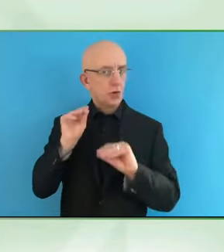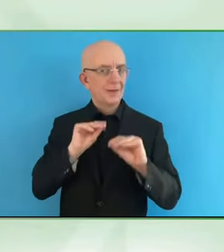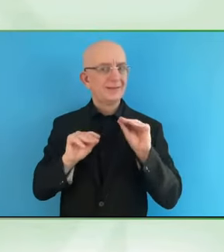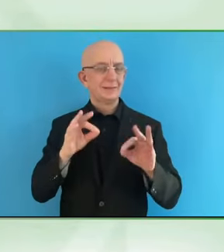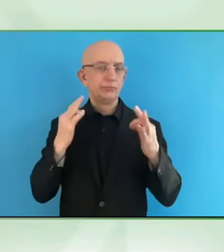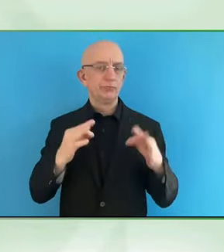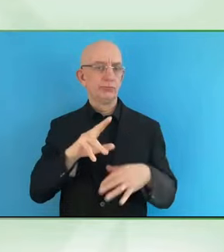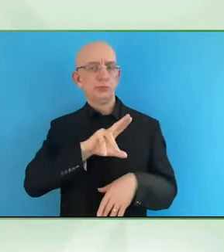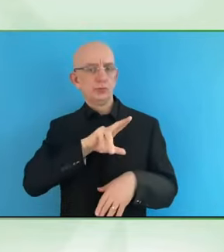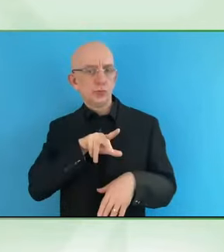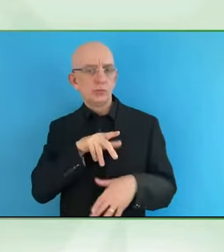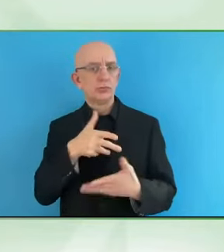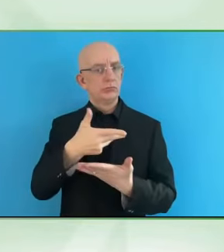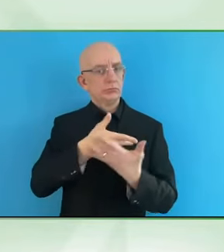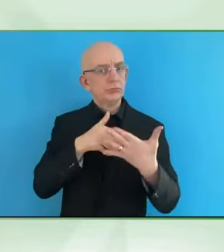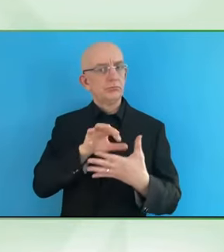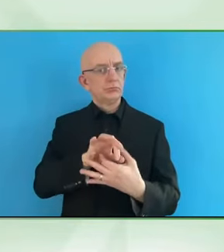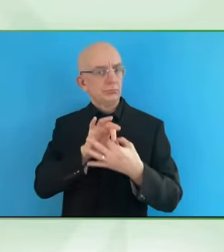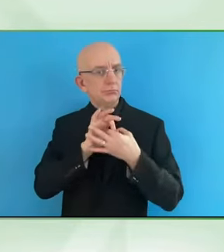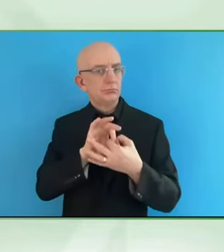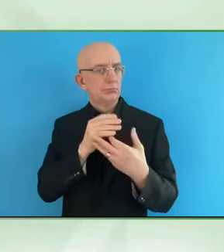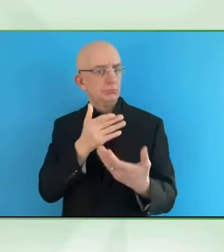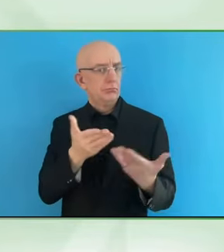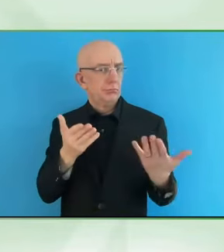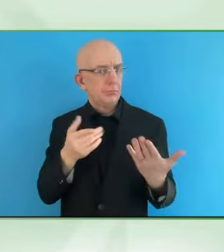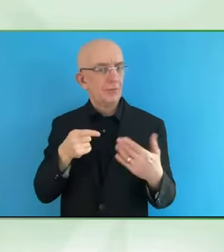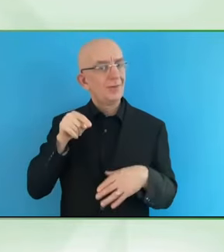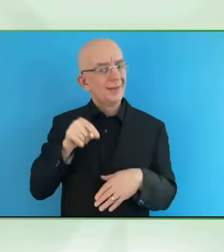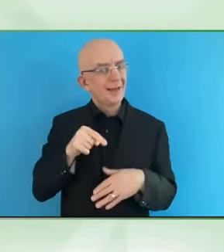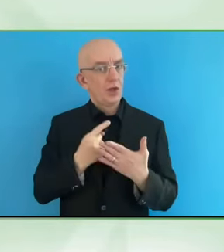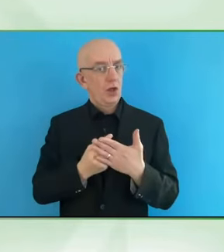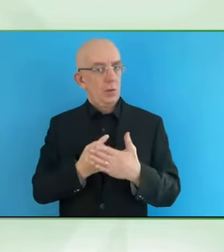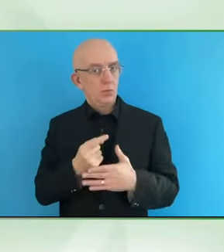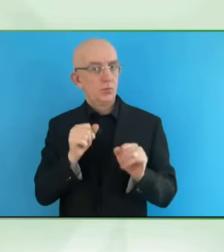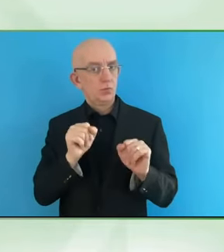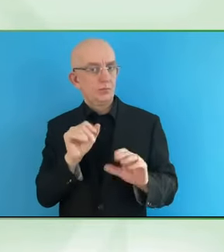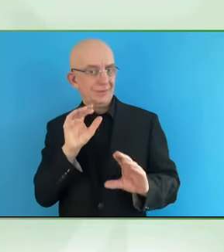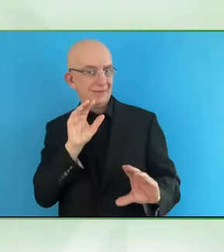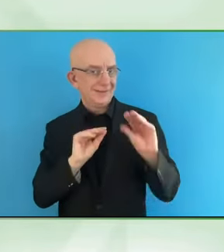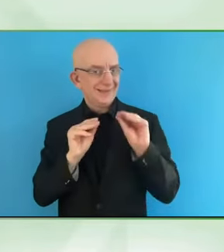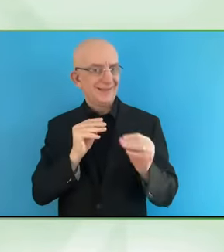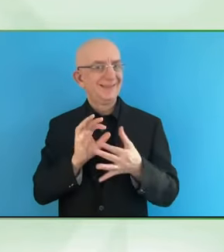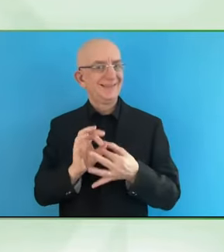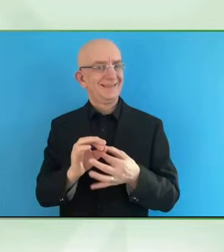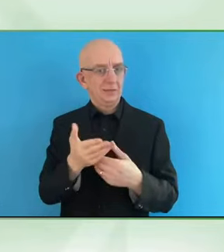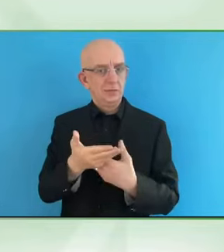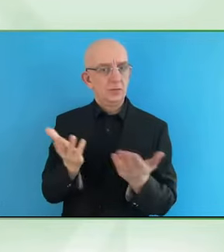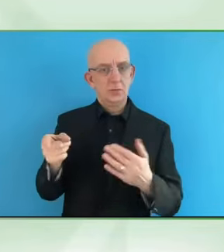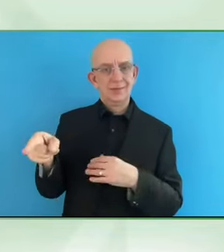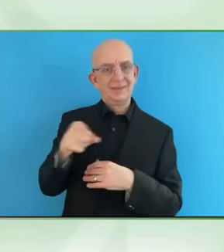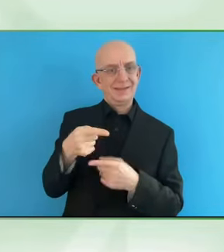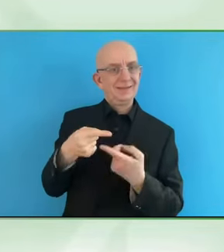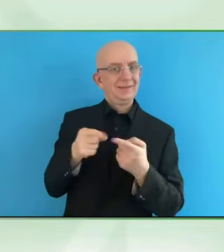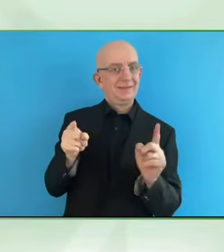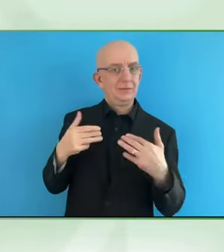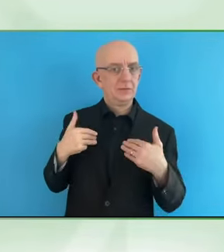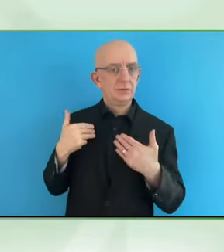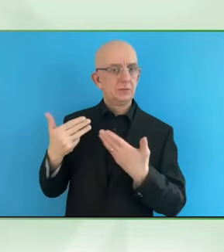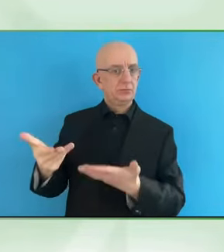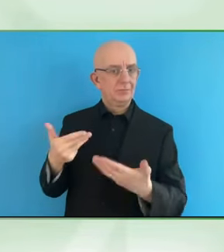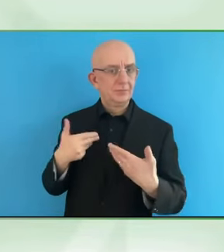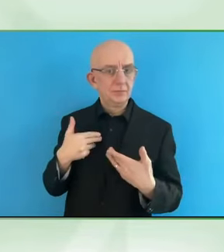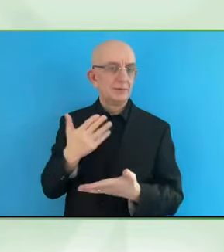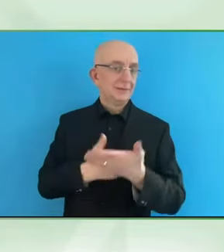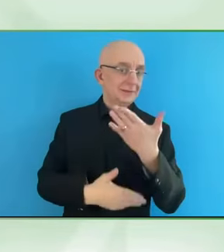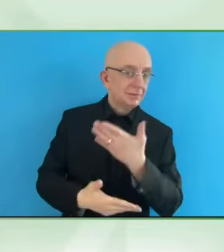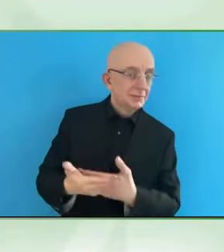race, is very valuable. It shapes our ideas of the different ways in which people can move, think, communicate, eat